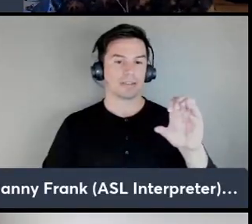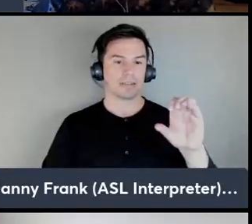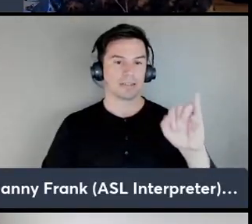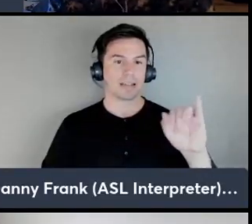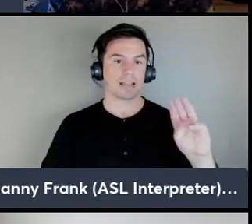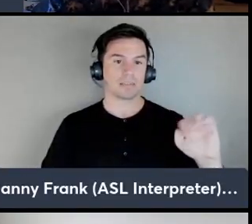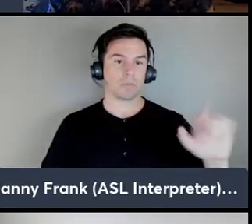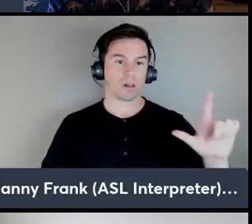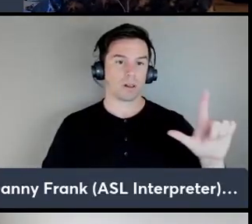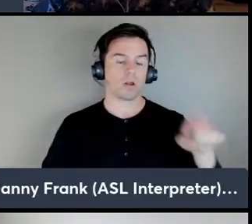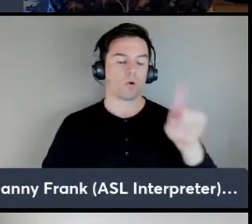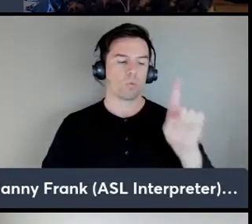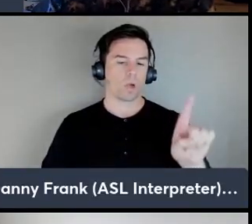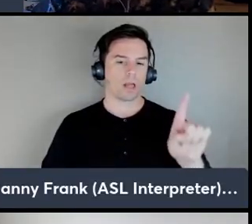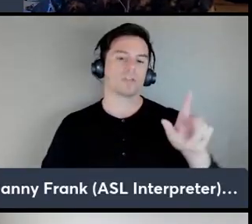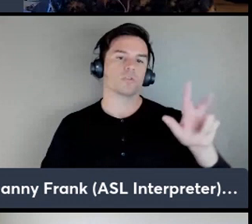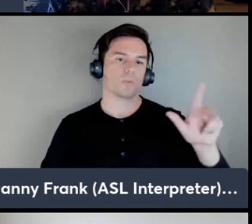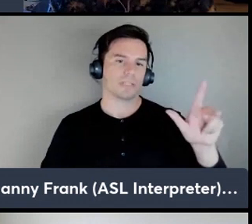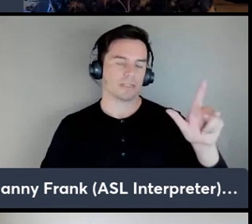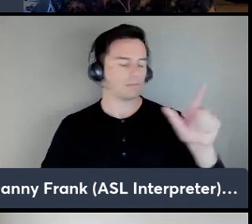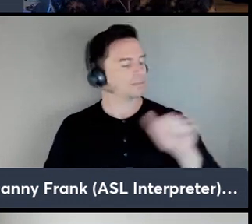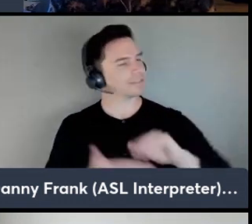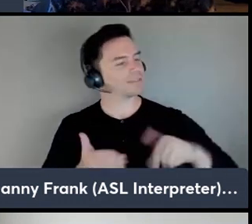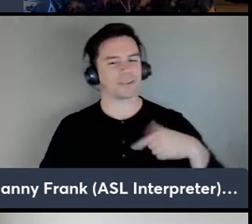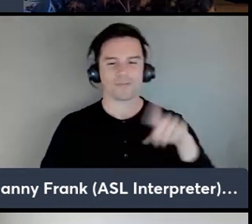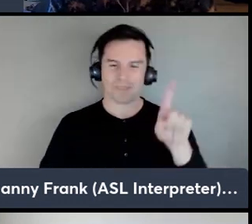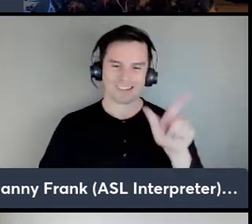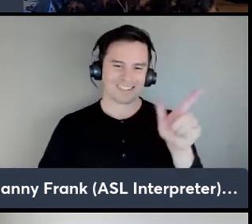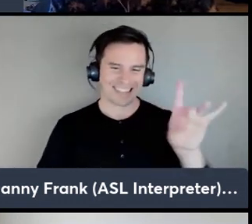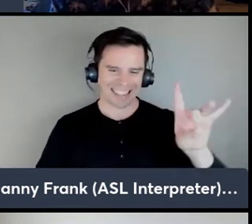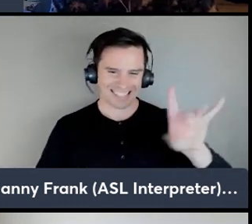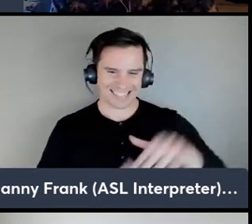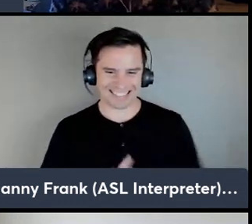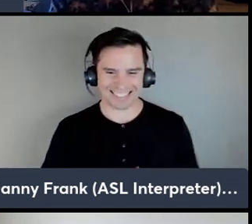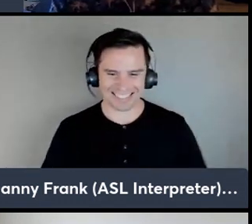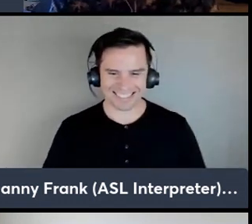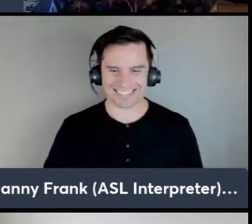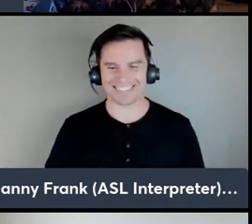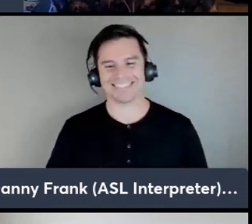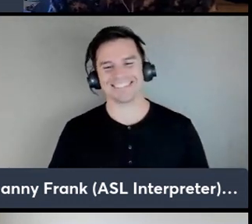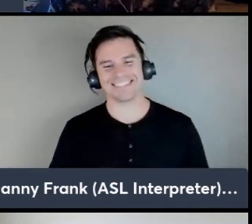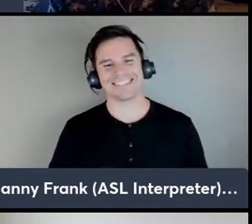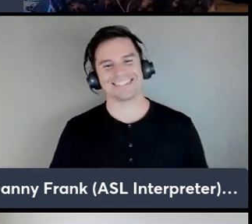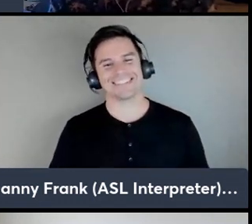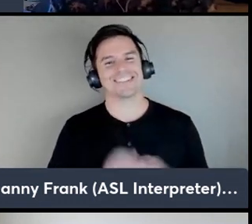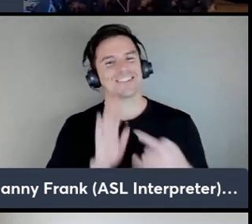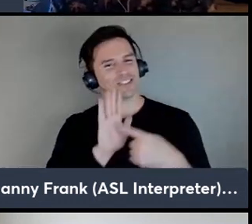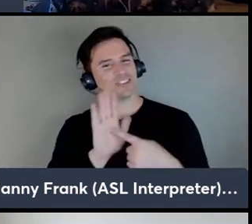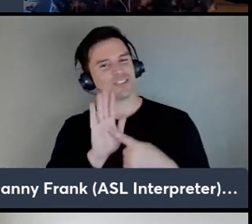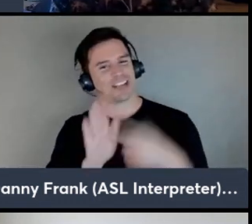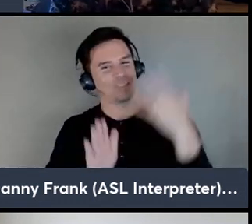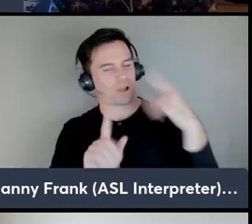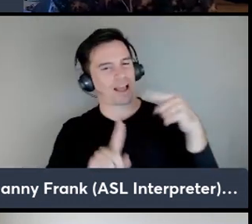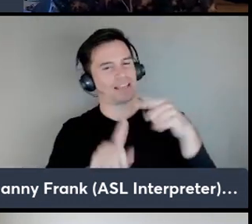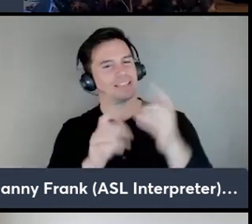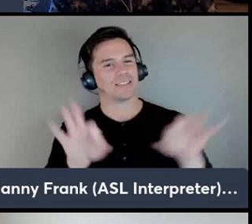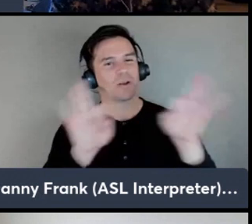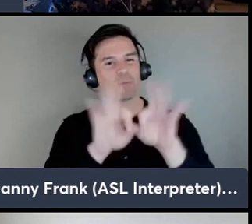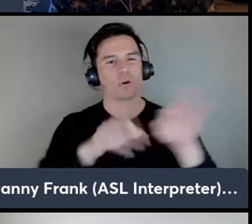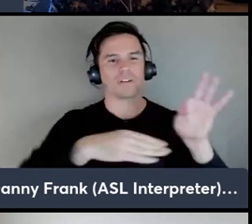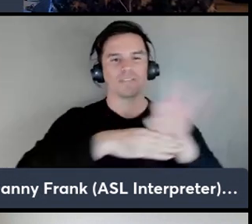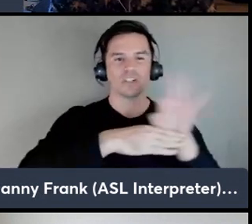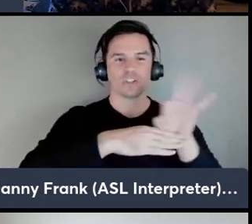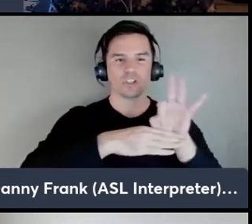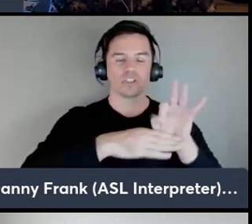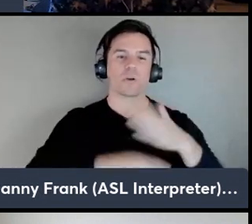to just exit this really quick and just to showcase why this feature is kind of important. So if I go to my